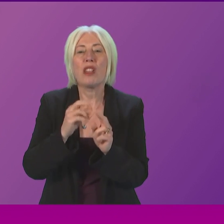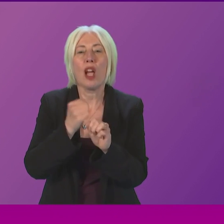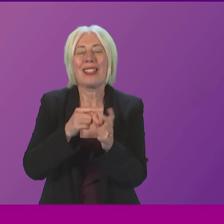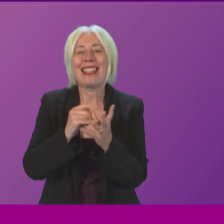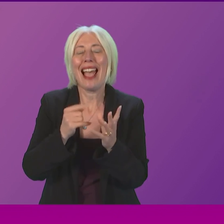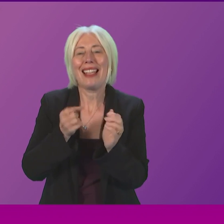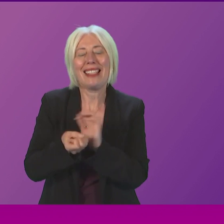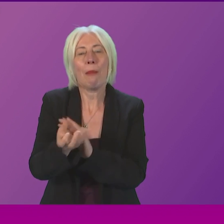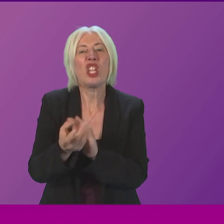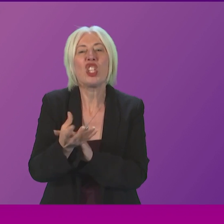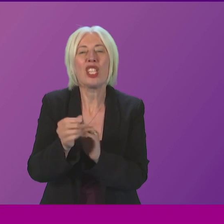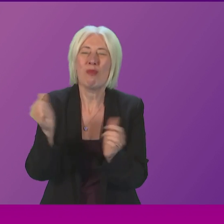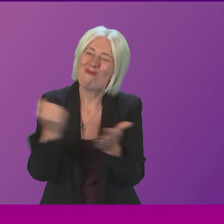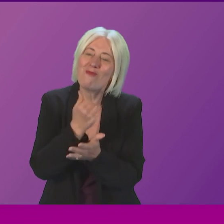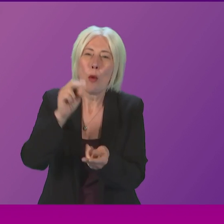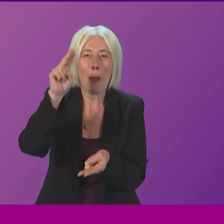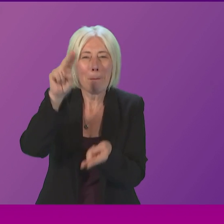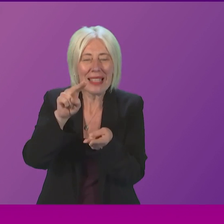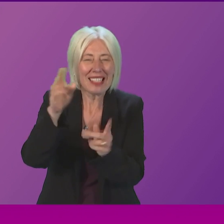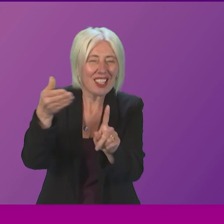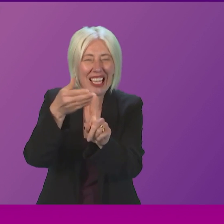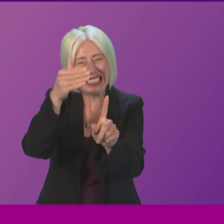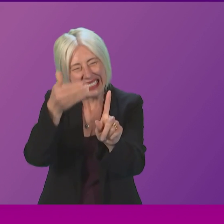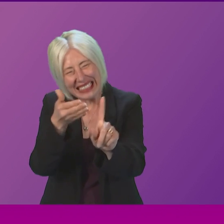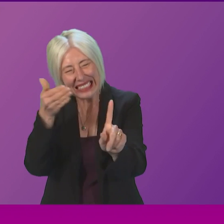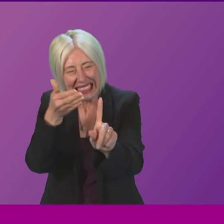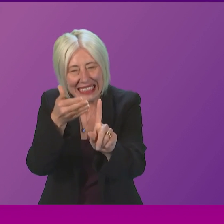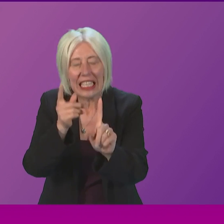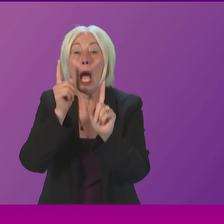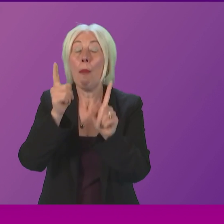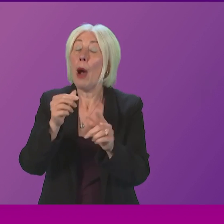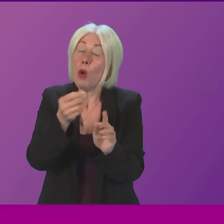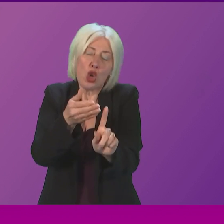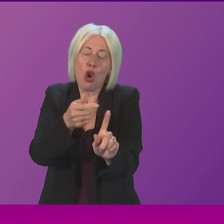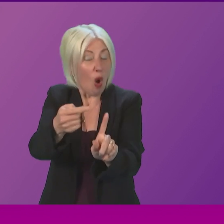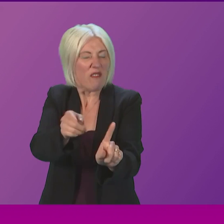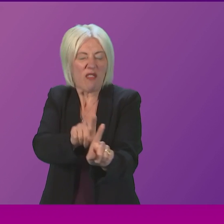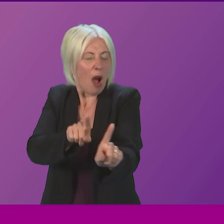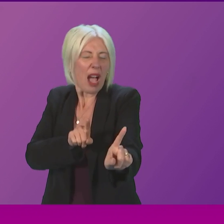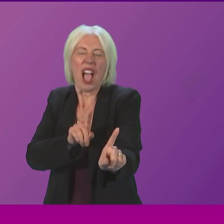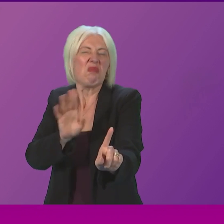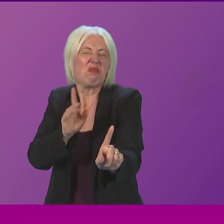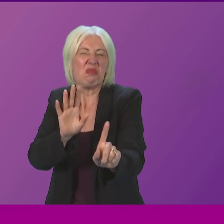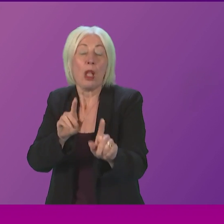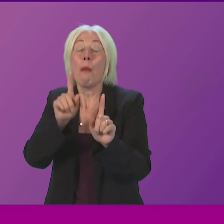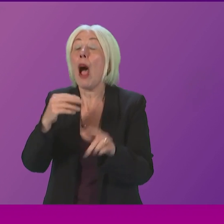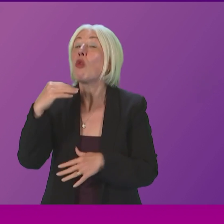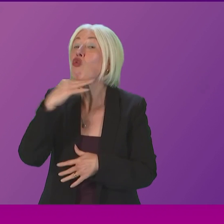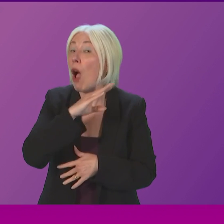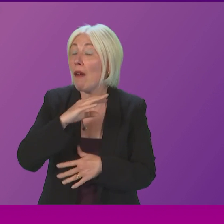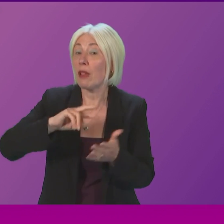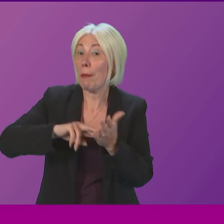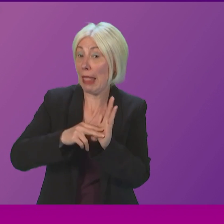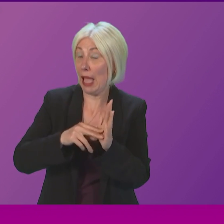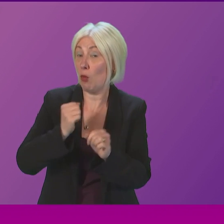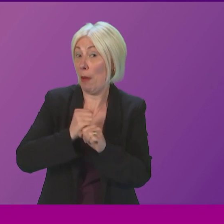does demonstrate that we're not far behind where those world-leading targets dictate that we should be. And our draft climate change plan that will be published in November